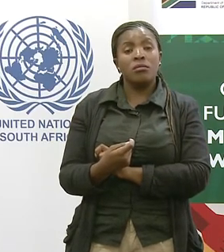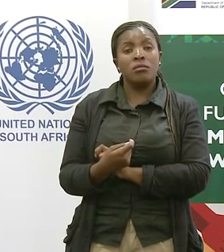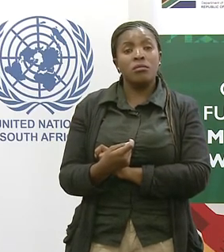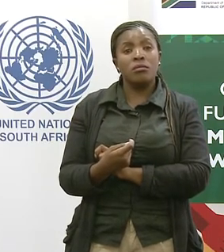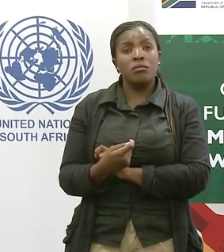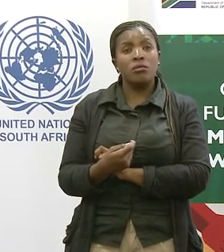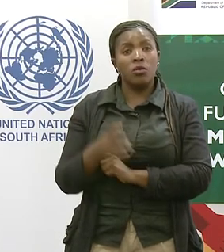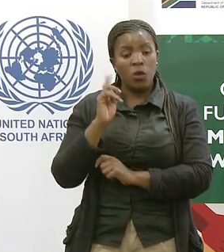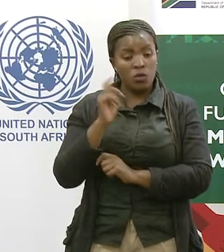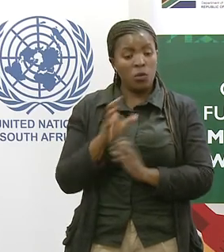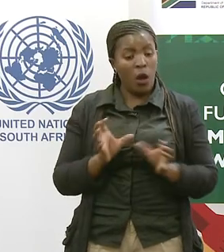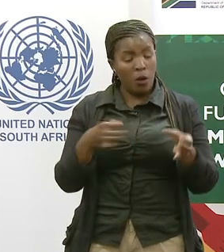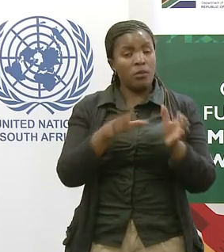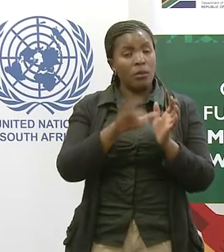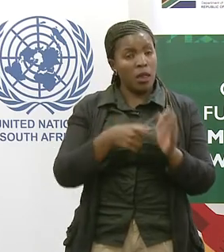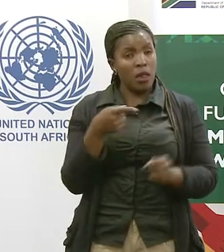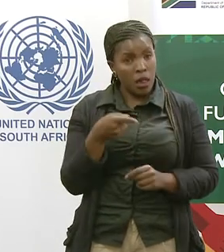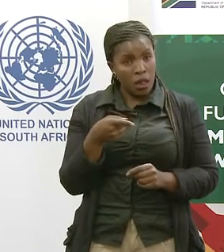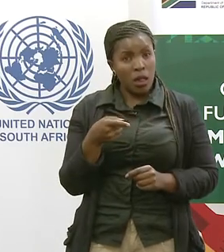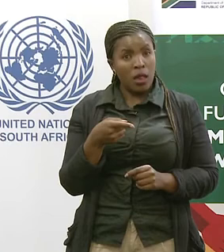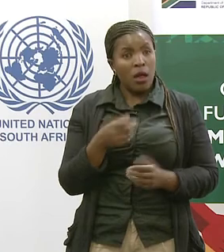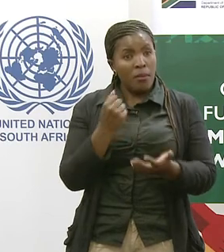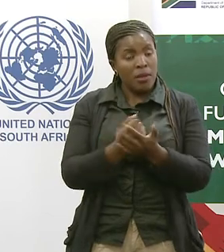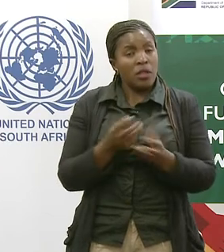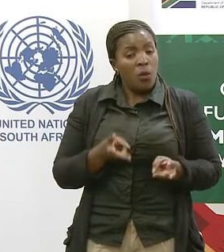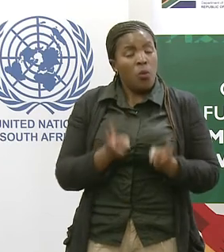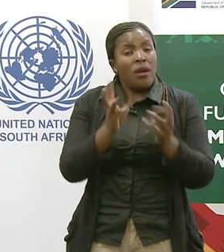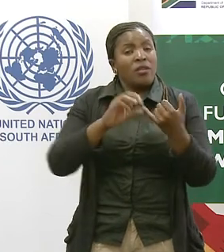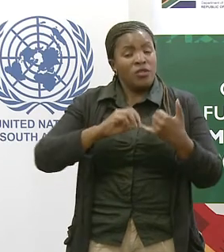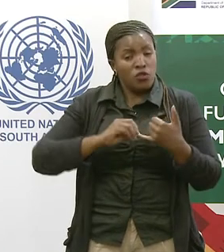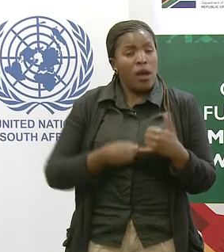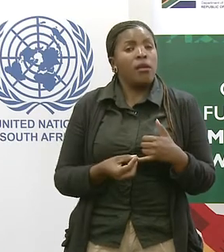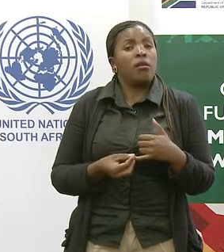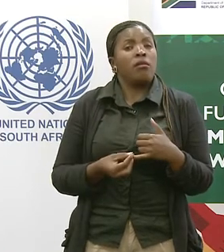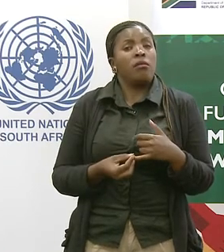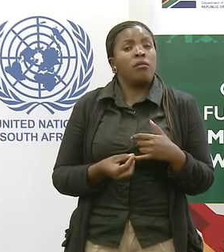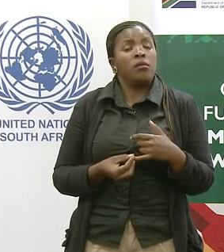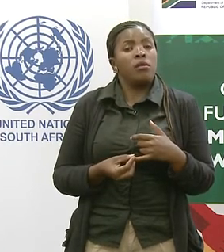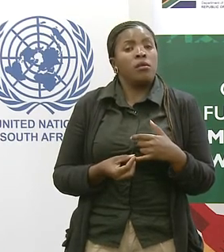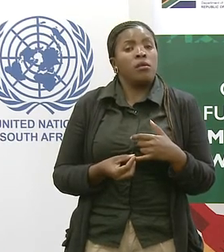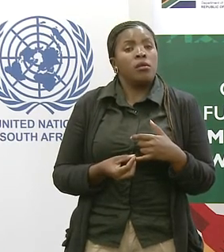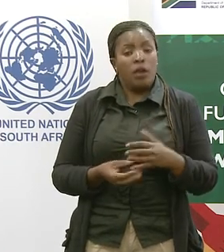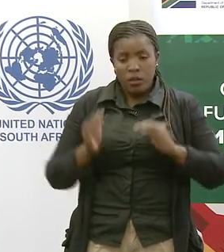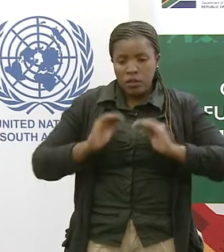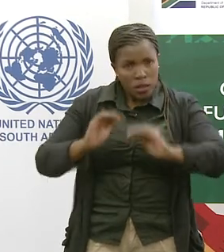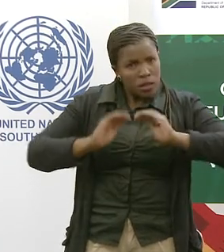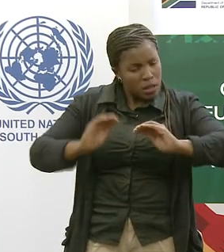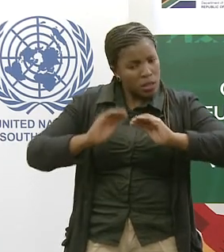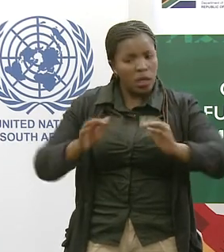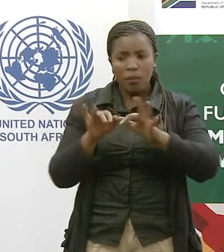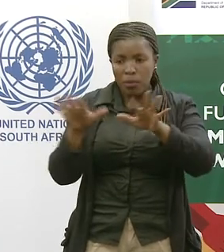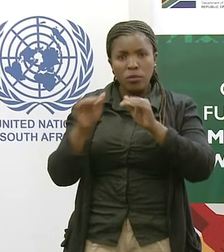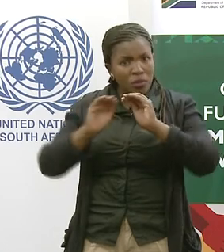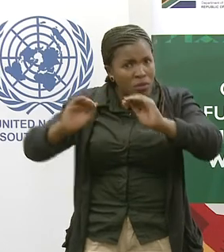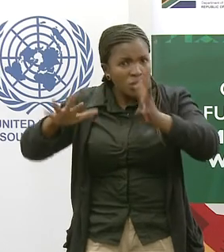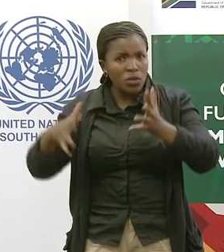the movements, find ways of how do we induct and reorient the people who are, because they have absolutely